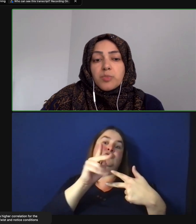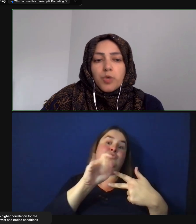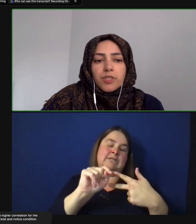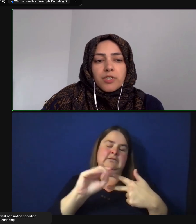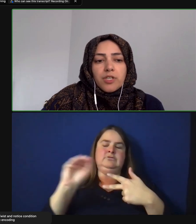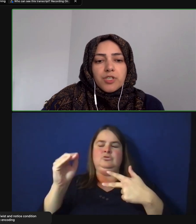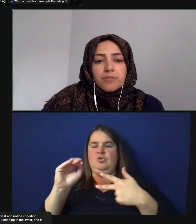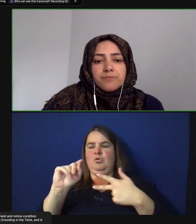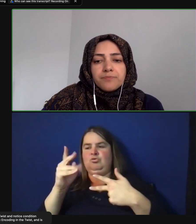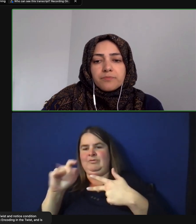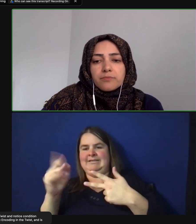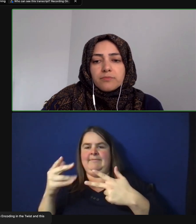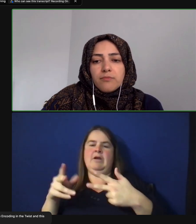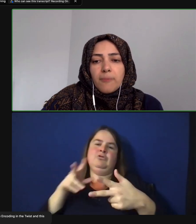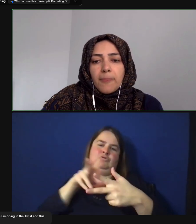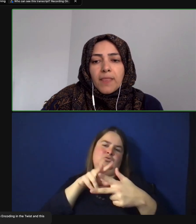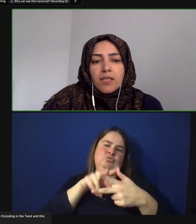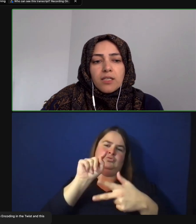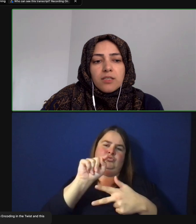and the sport condition.